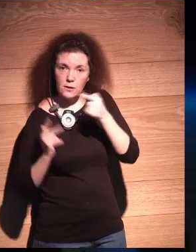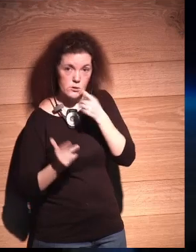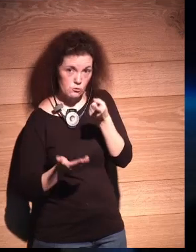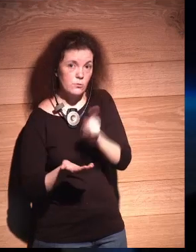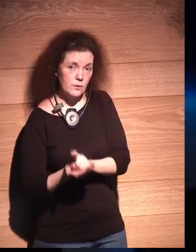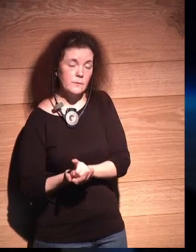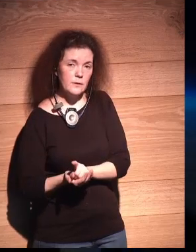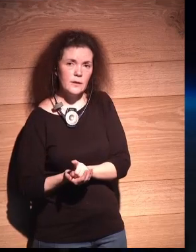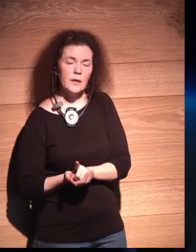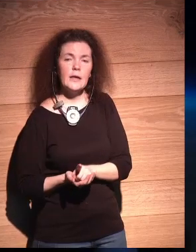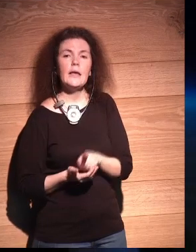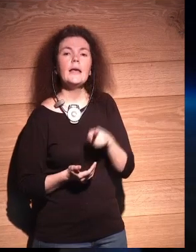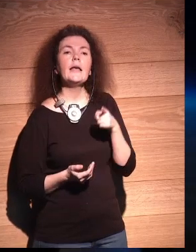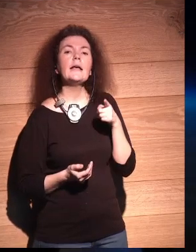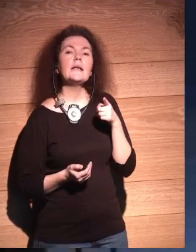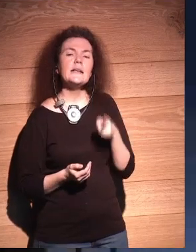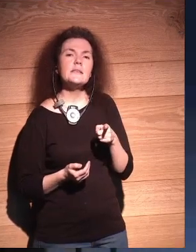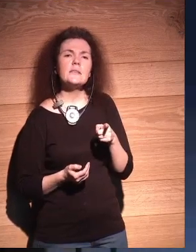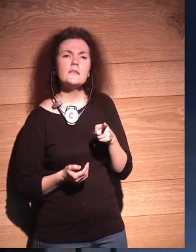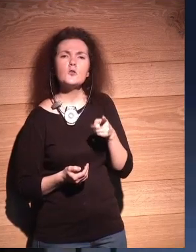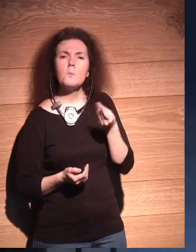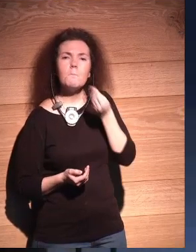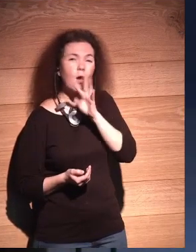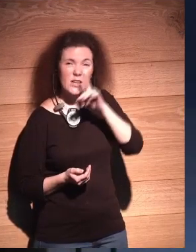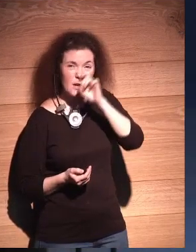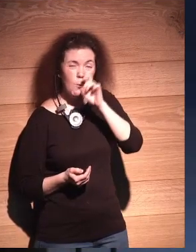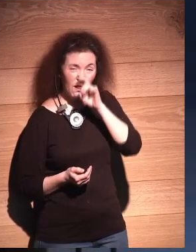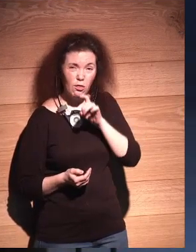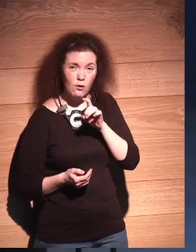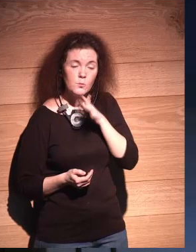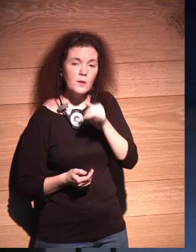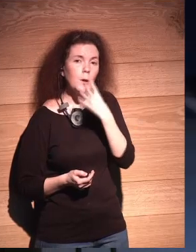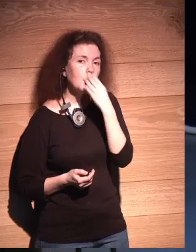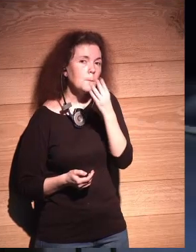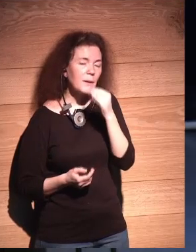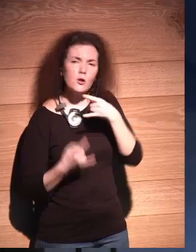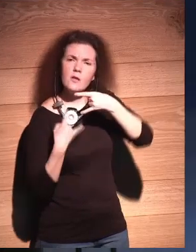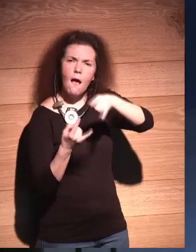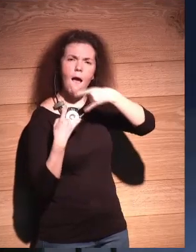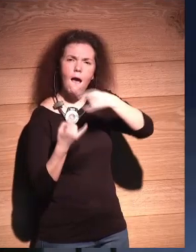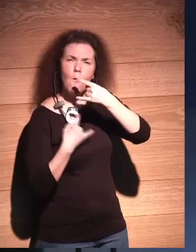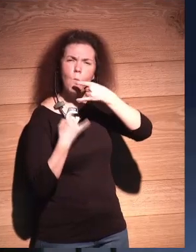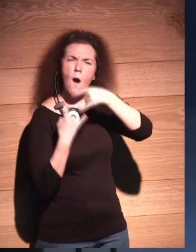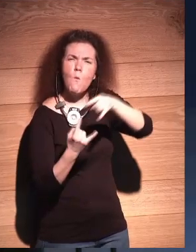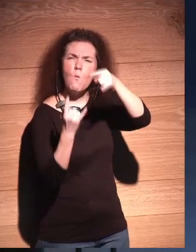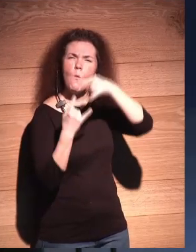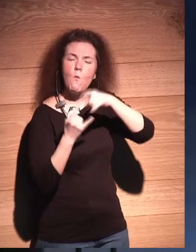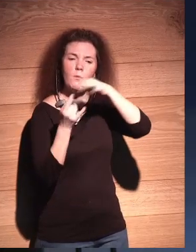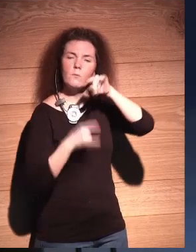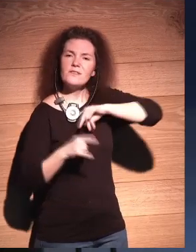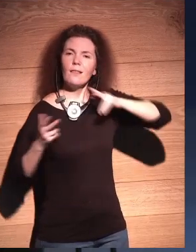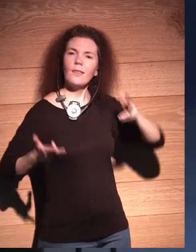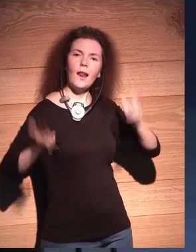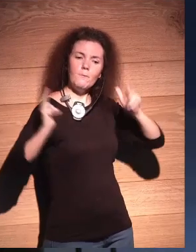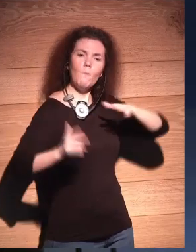best memories because of the freedom, because they barked and they howled because they could do it so. And,